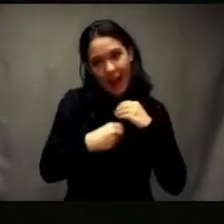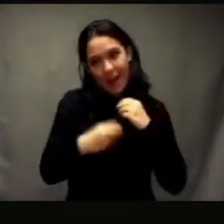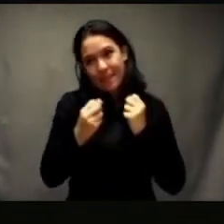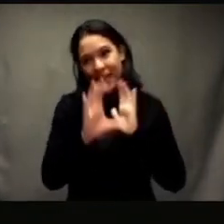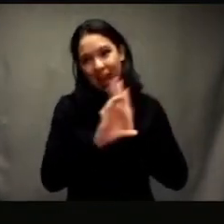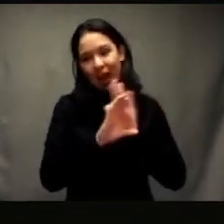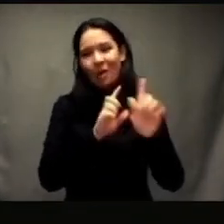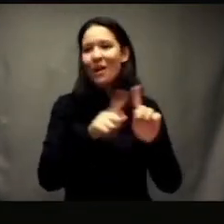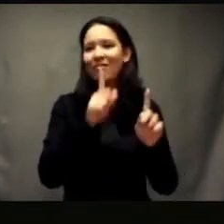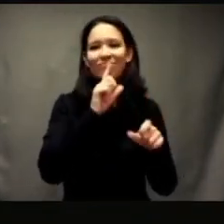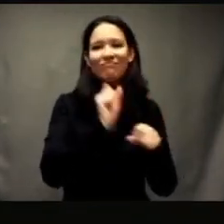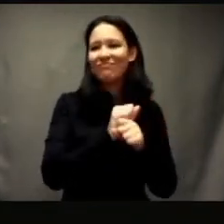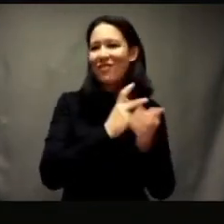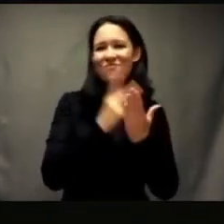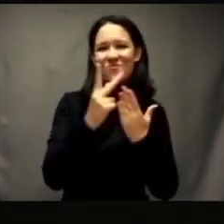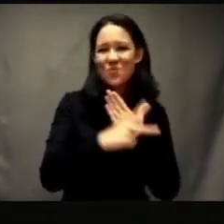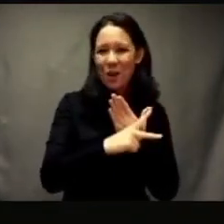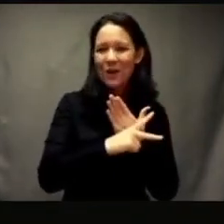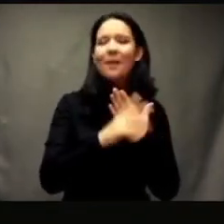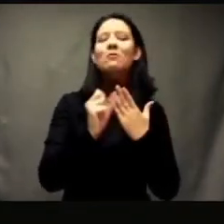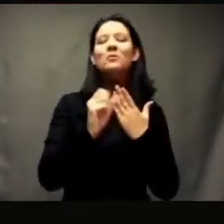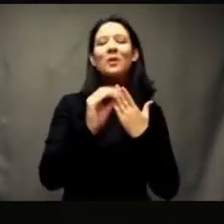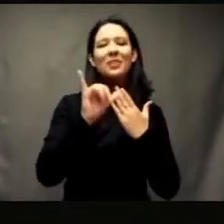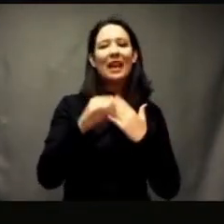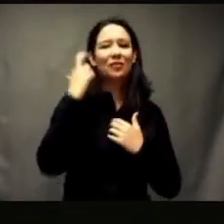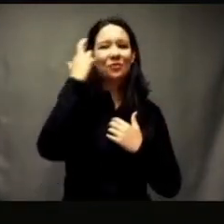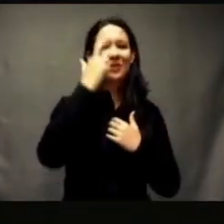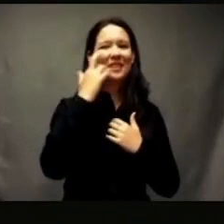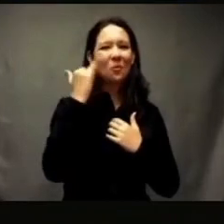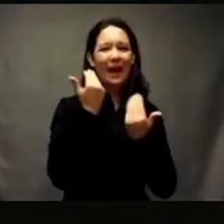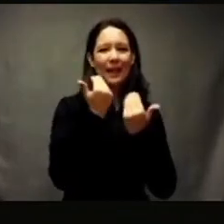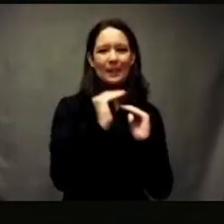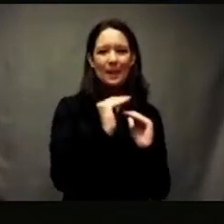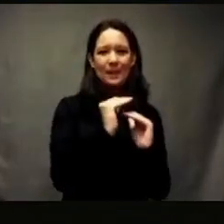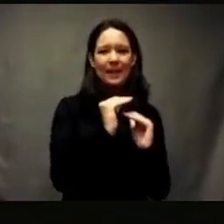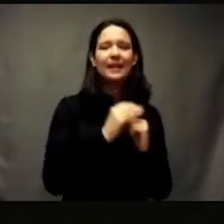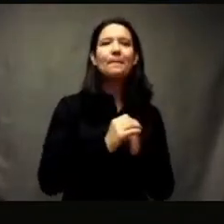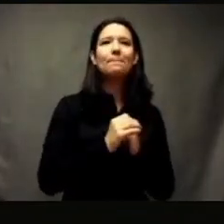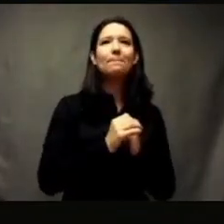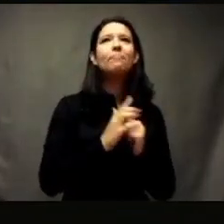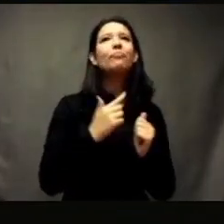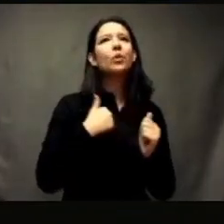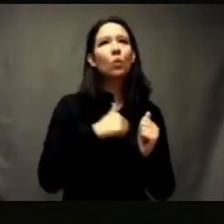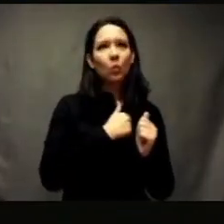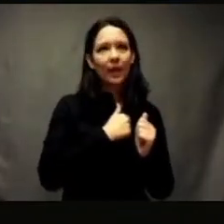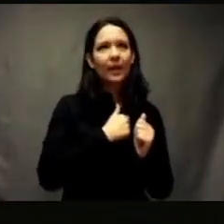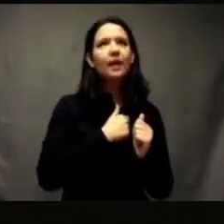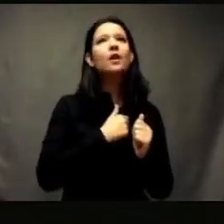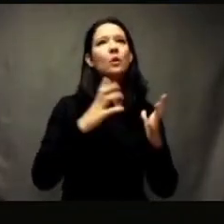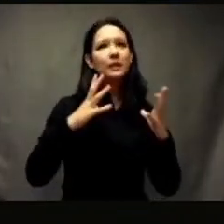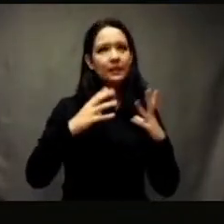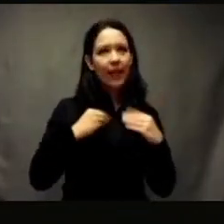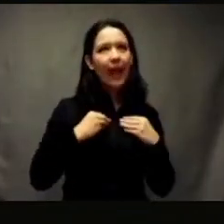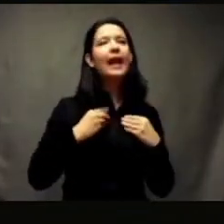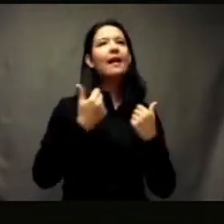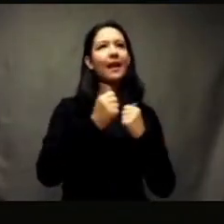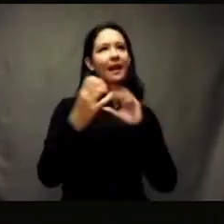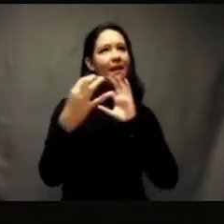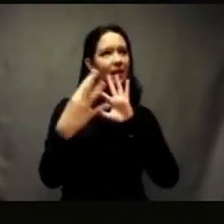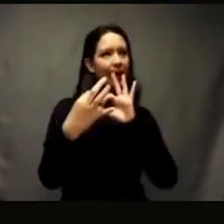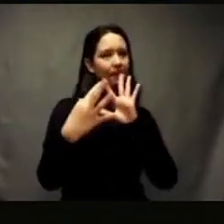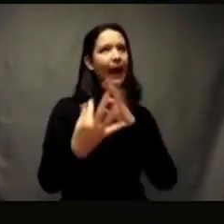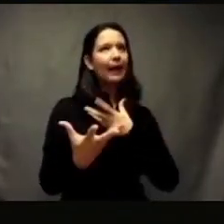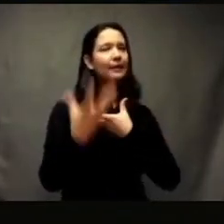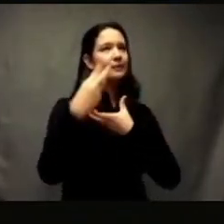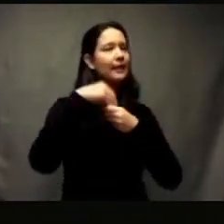to the actual programming. So that's the reason why it's limited. We definitely take that feedback into account in